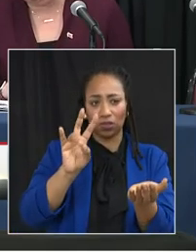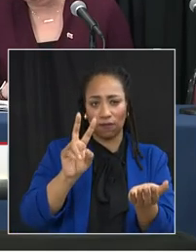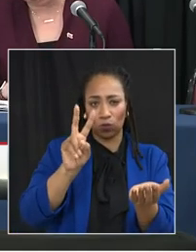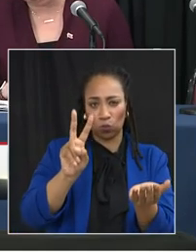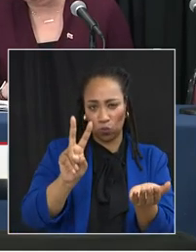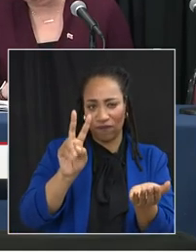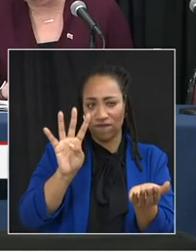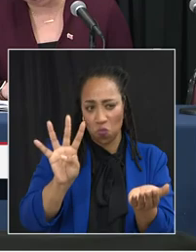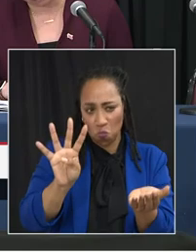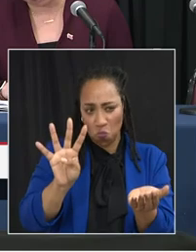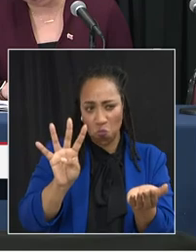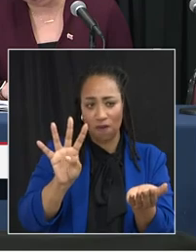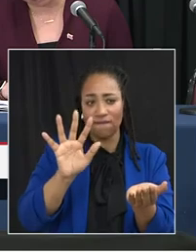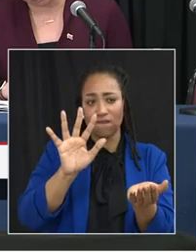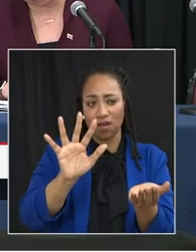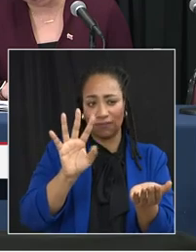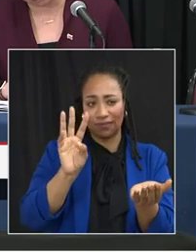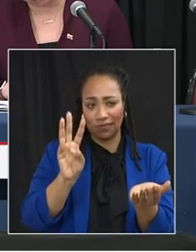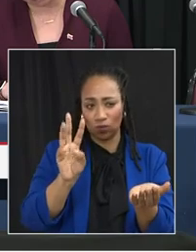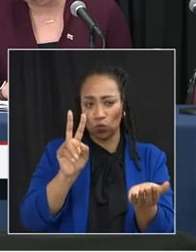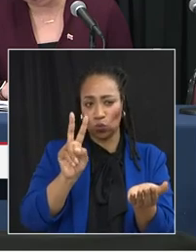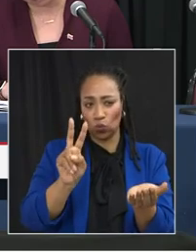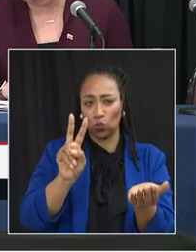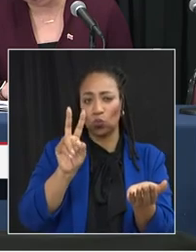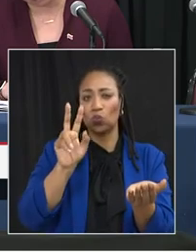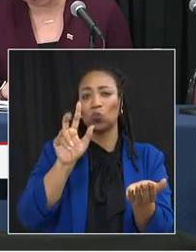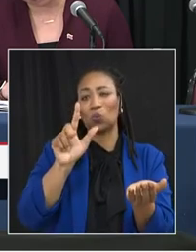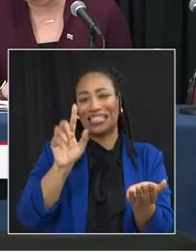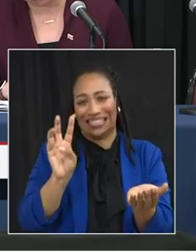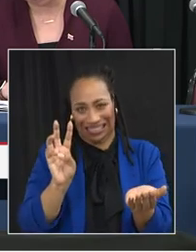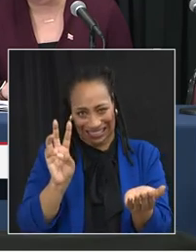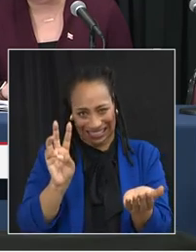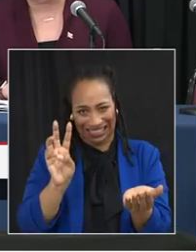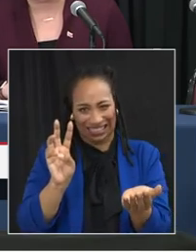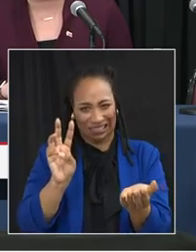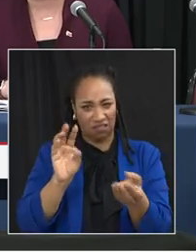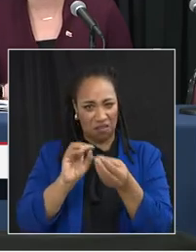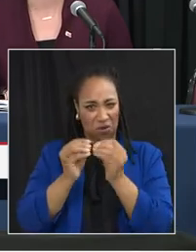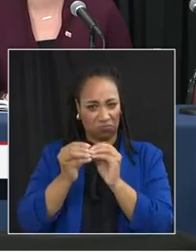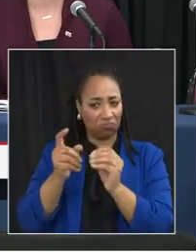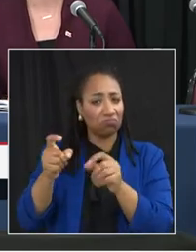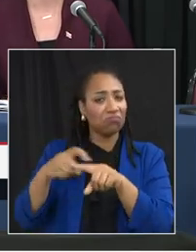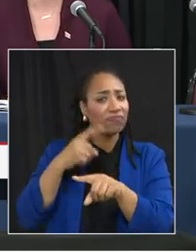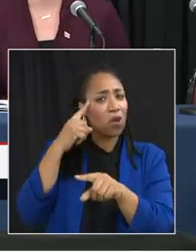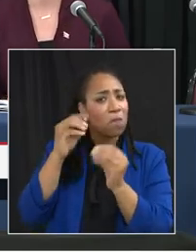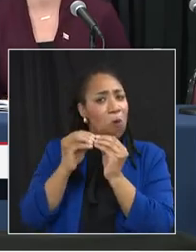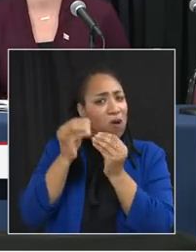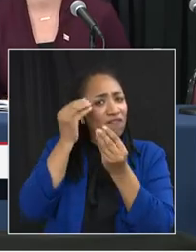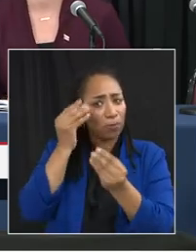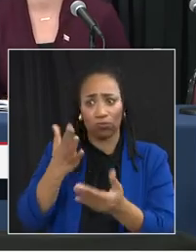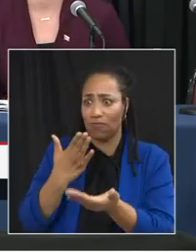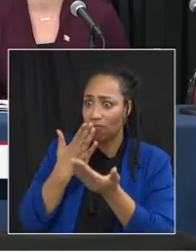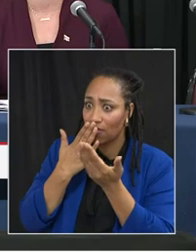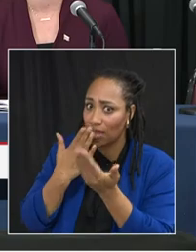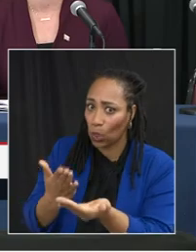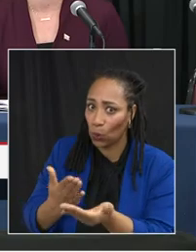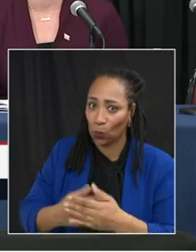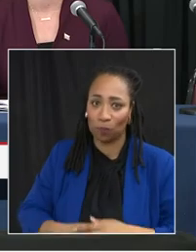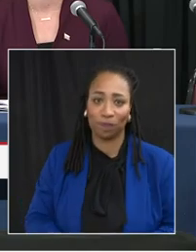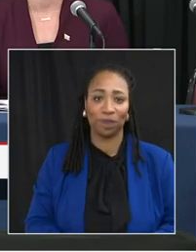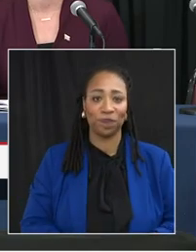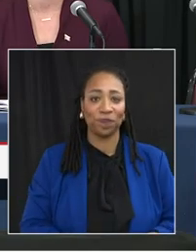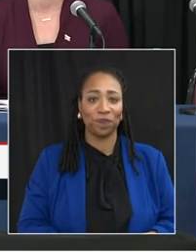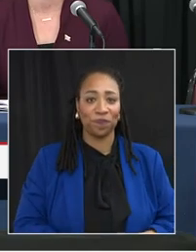202-724-5626. Thank you, Ms. Agnes. Thank you. And likewise, I saw as I came in that our friends at Metro are